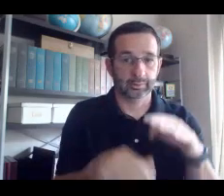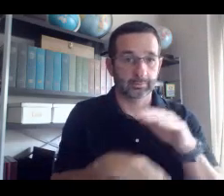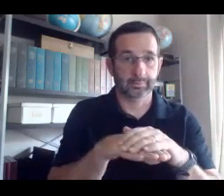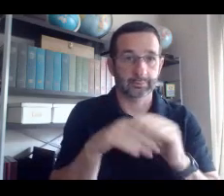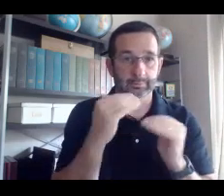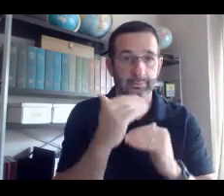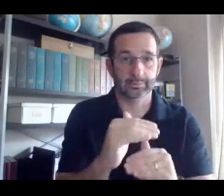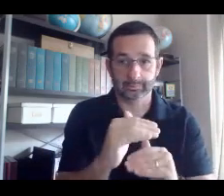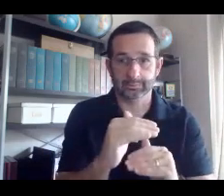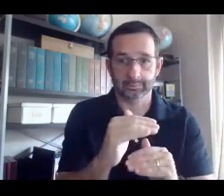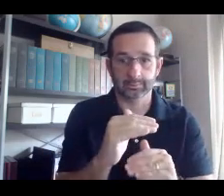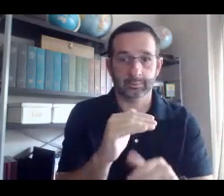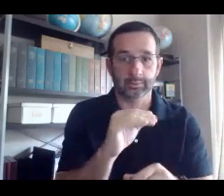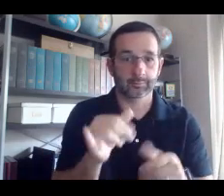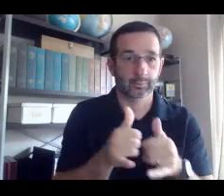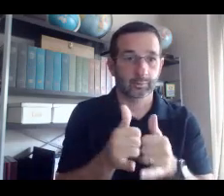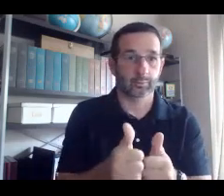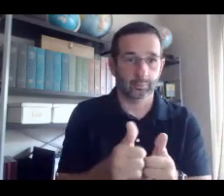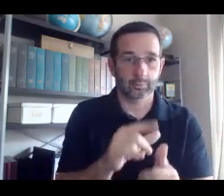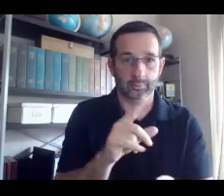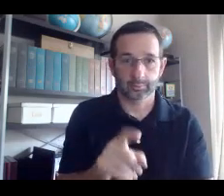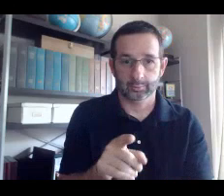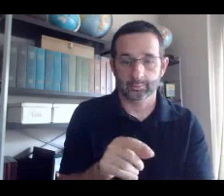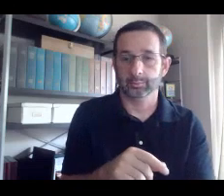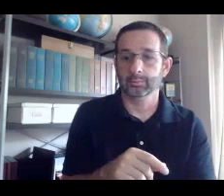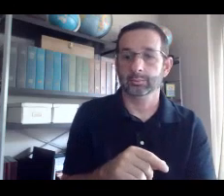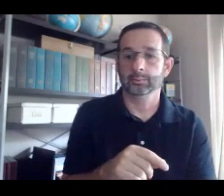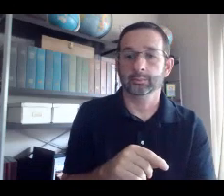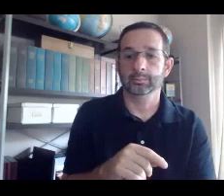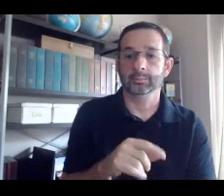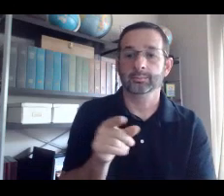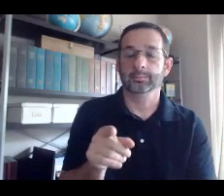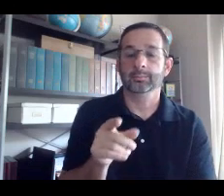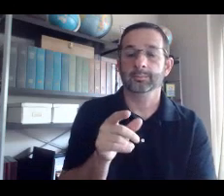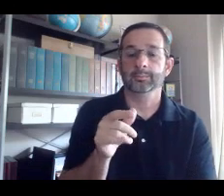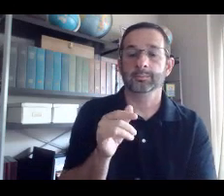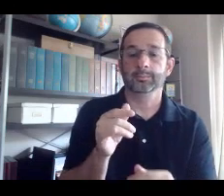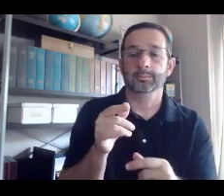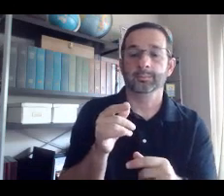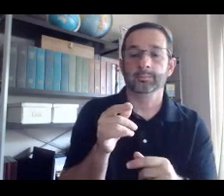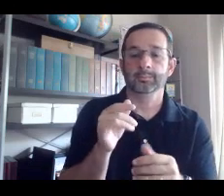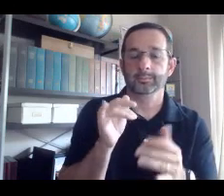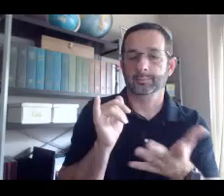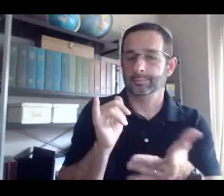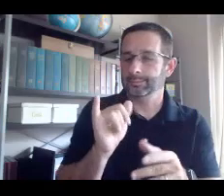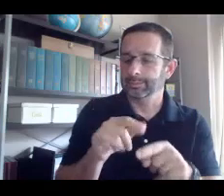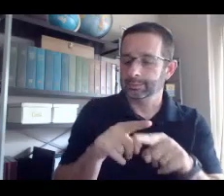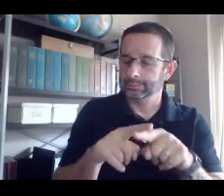paid while staying within the maximum limit of the award? Okay.